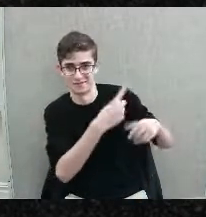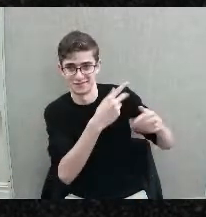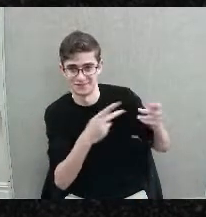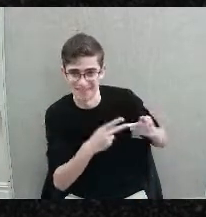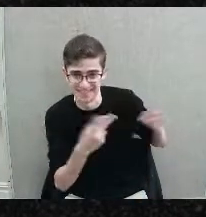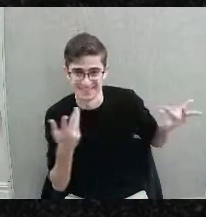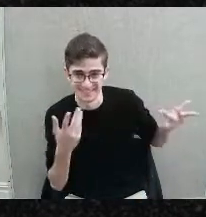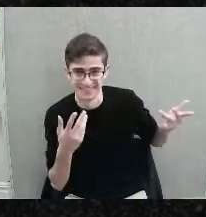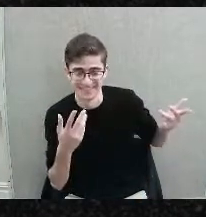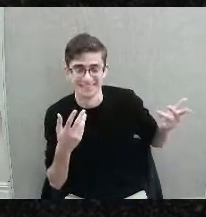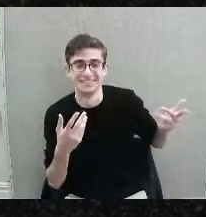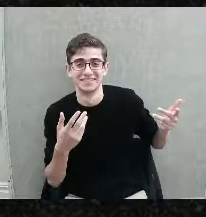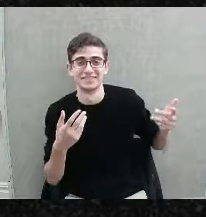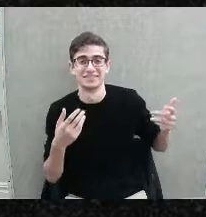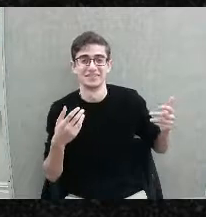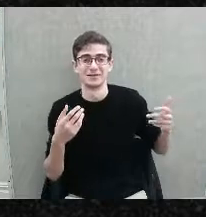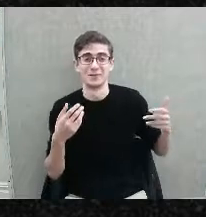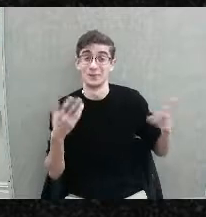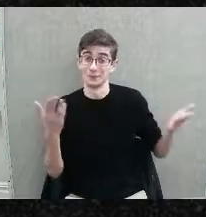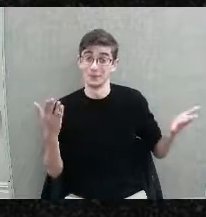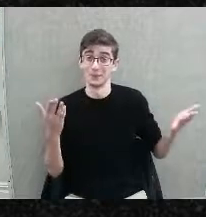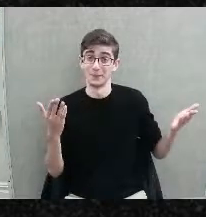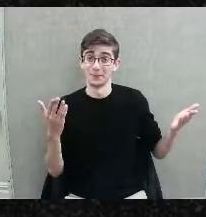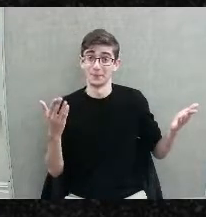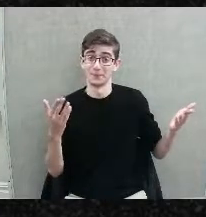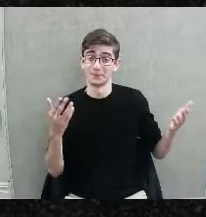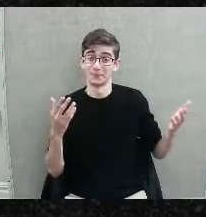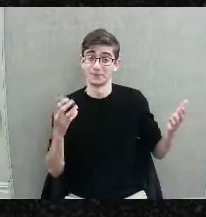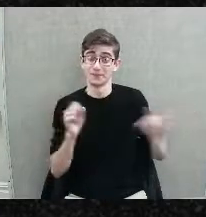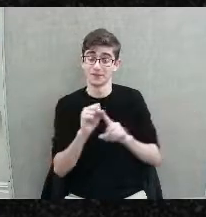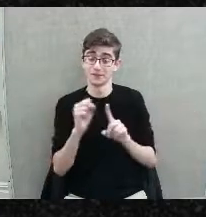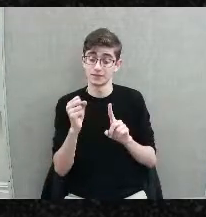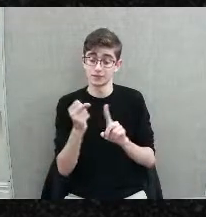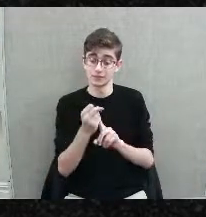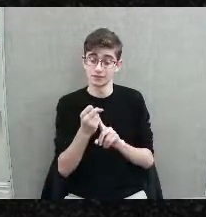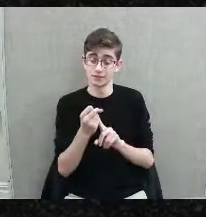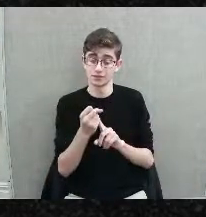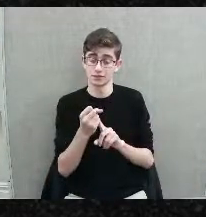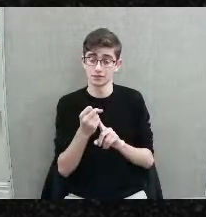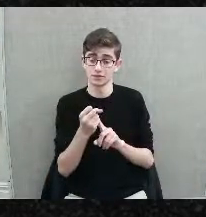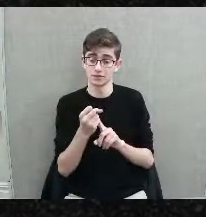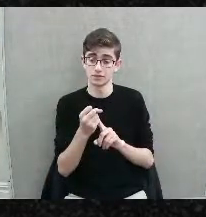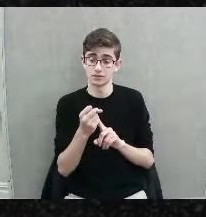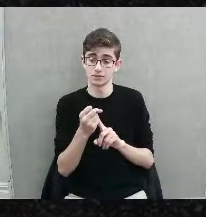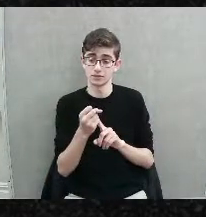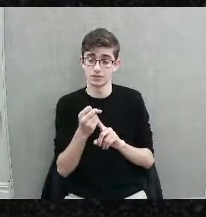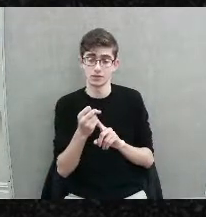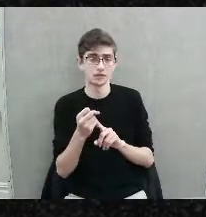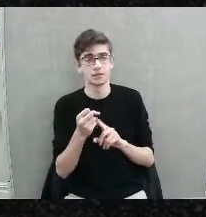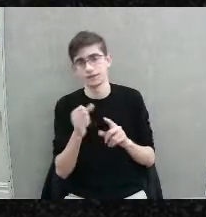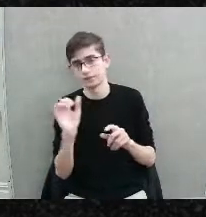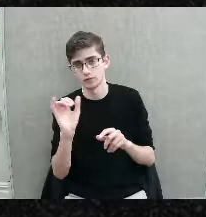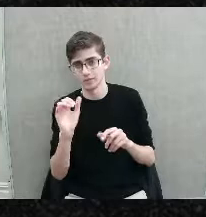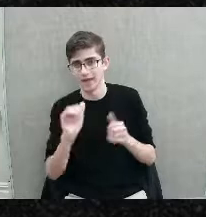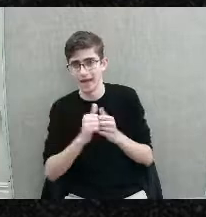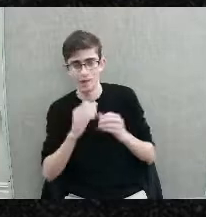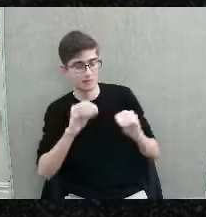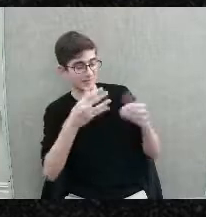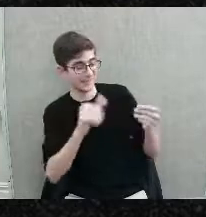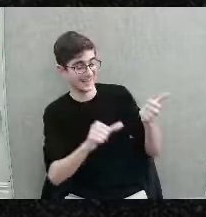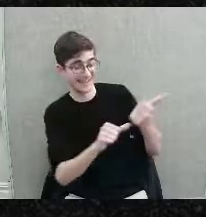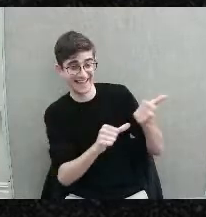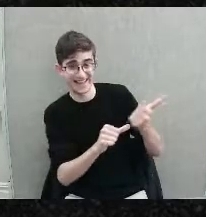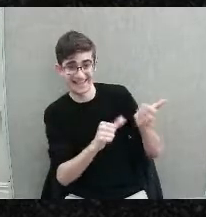the terms under which aid is offered are further marginalizing and create